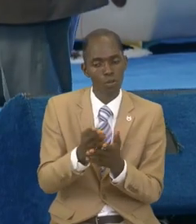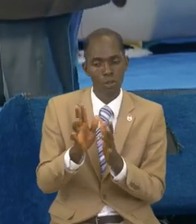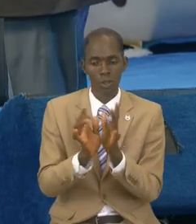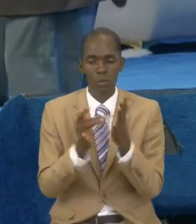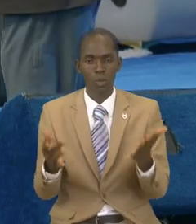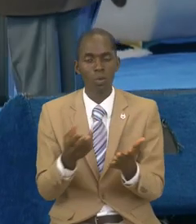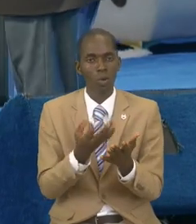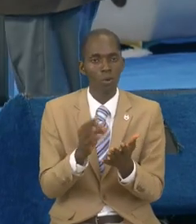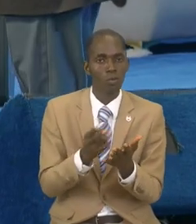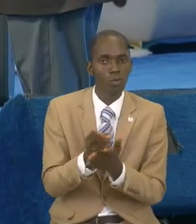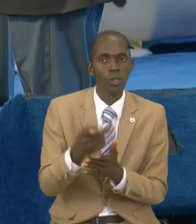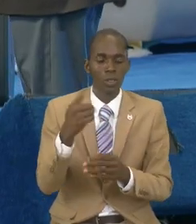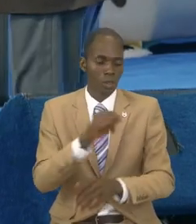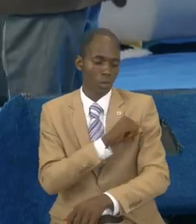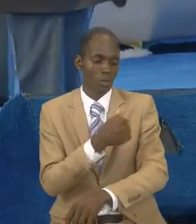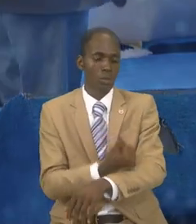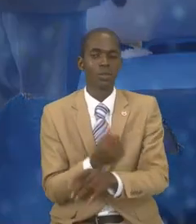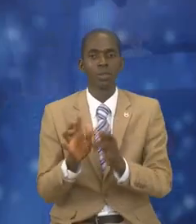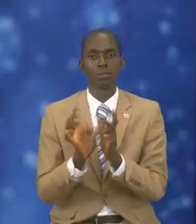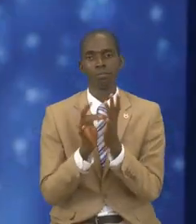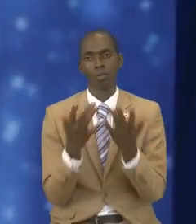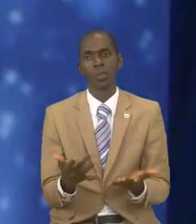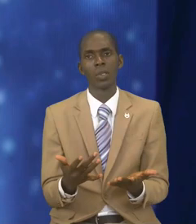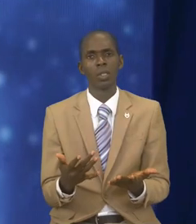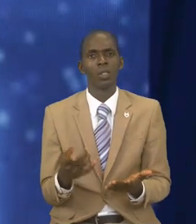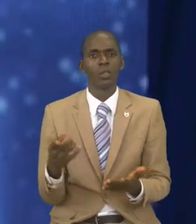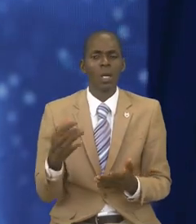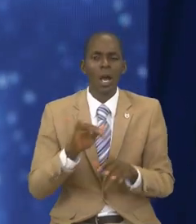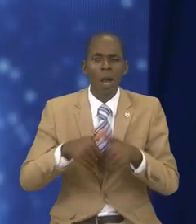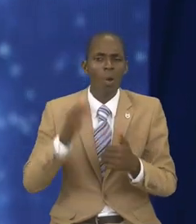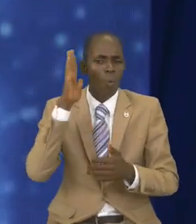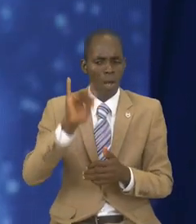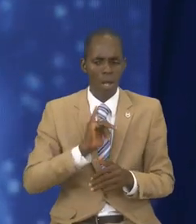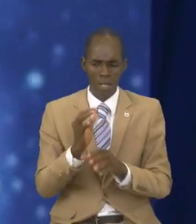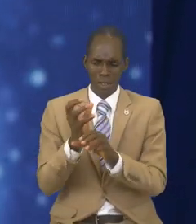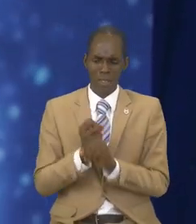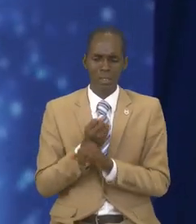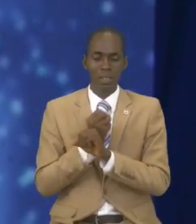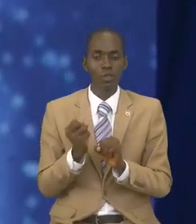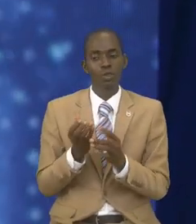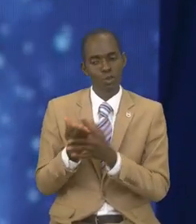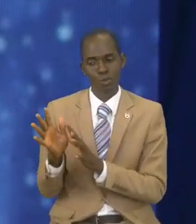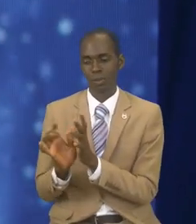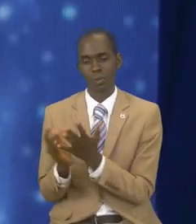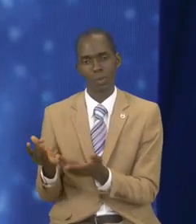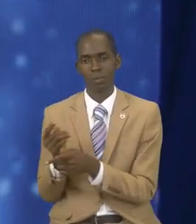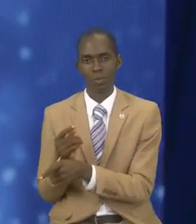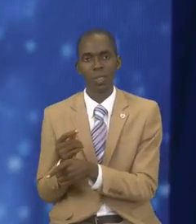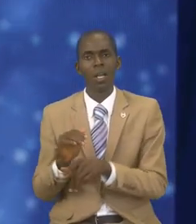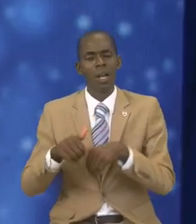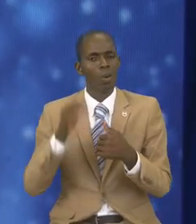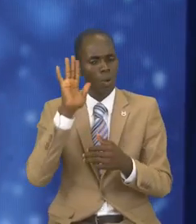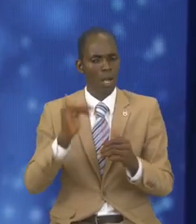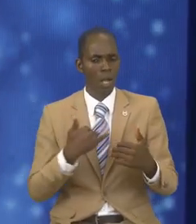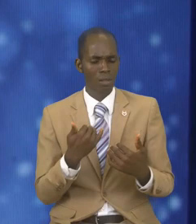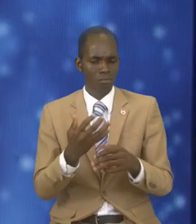the authoritative scripture. Are we going to have salvation? By the scripture. Are we going to have sanctification?